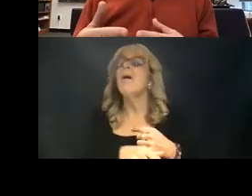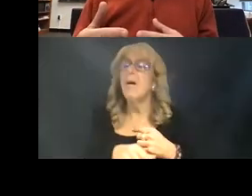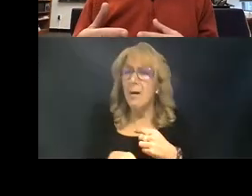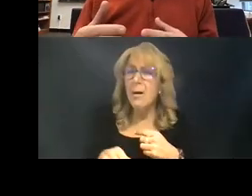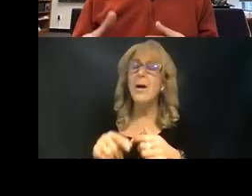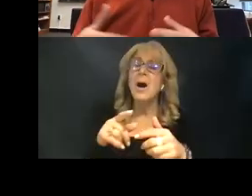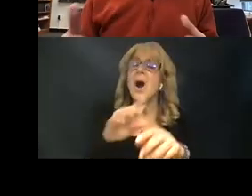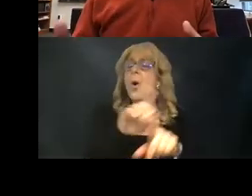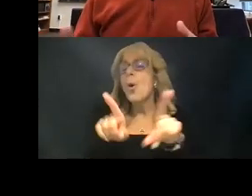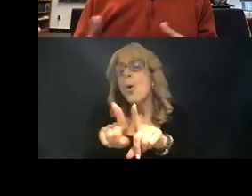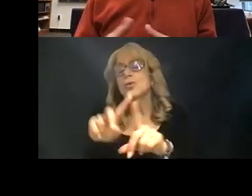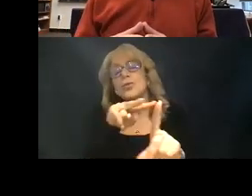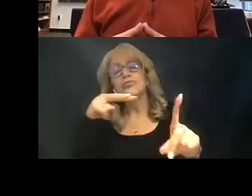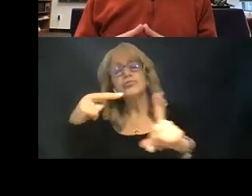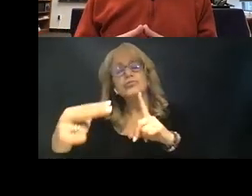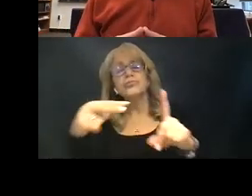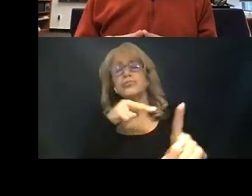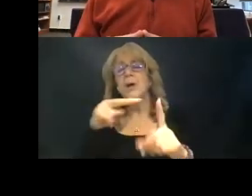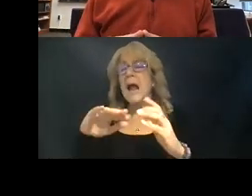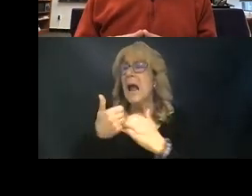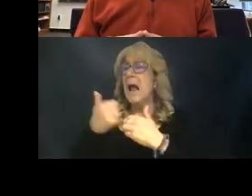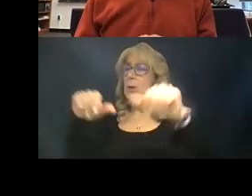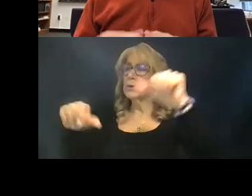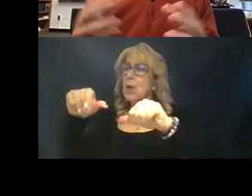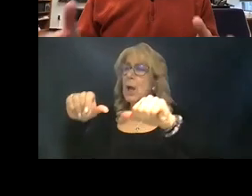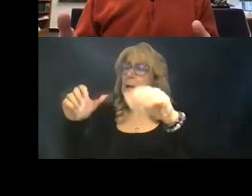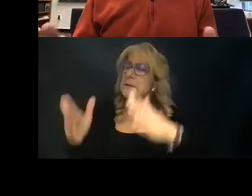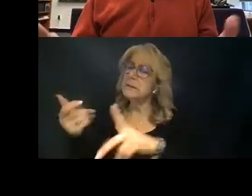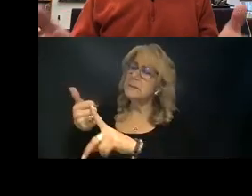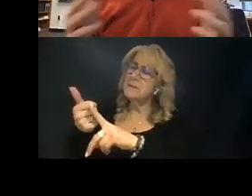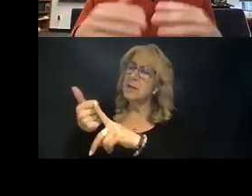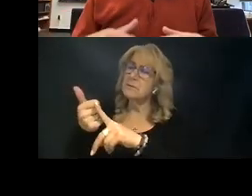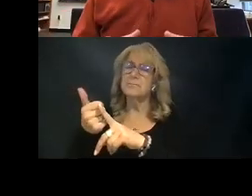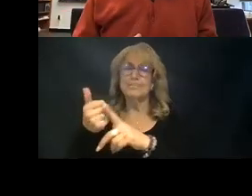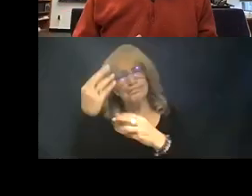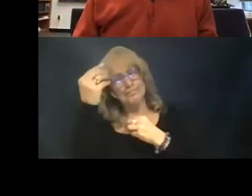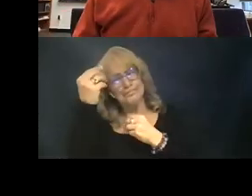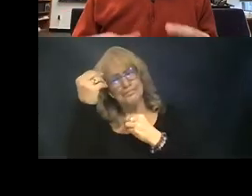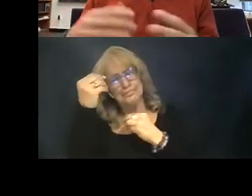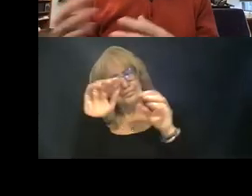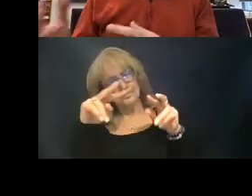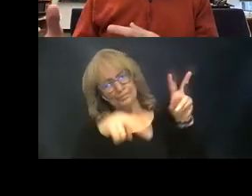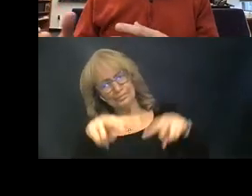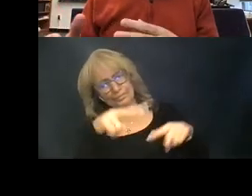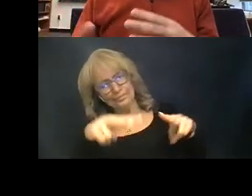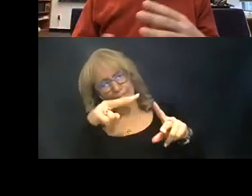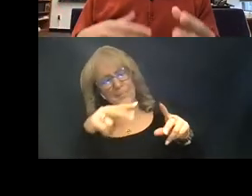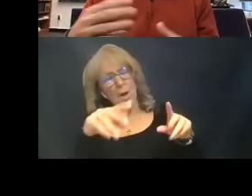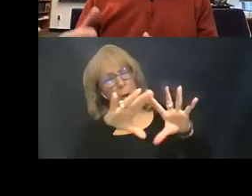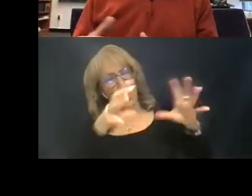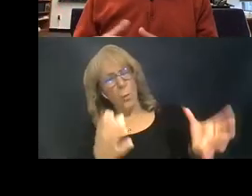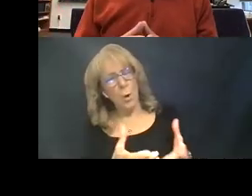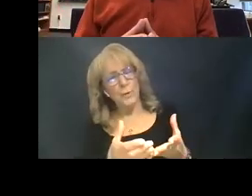viewpoint about how scientists think about the world. And although it's virtual, we're going to use demonstrations and videos